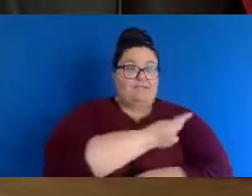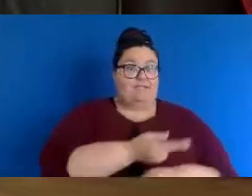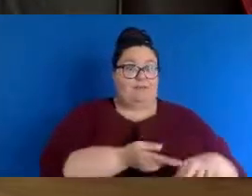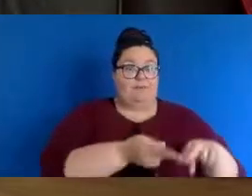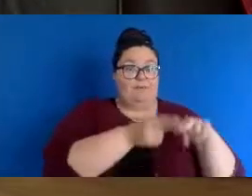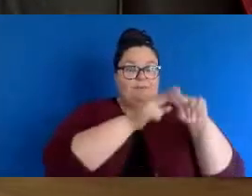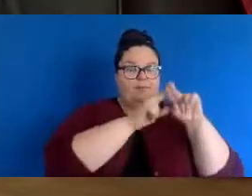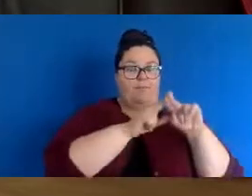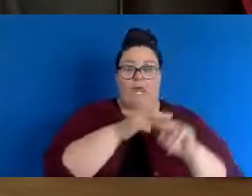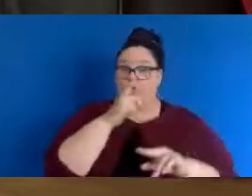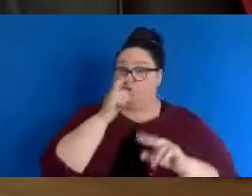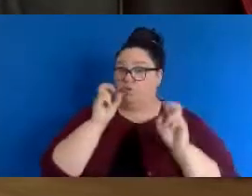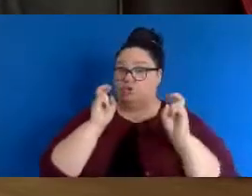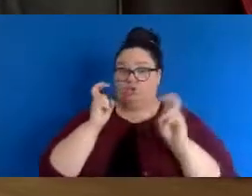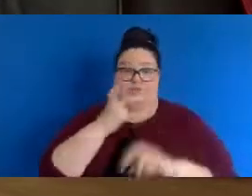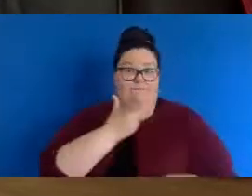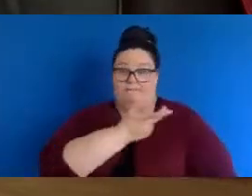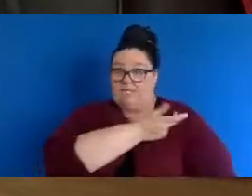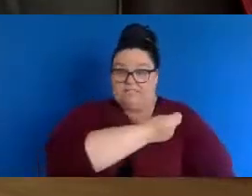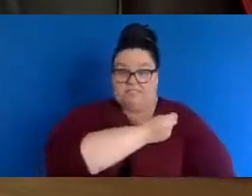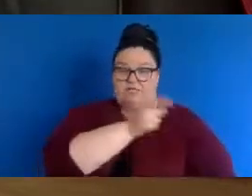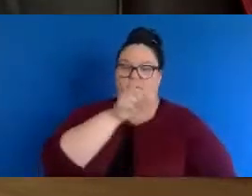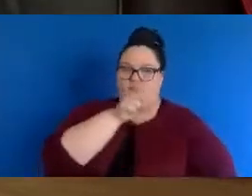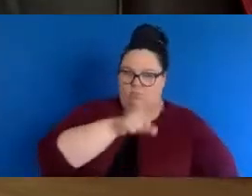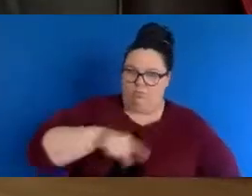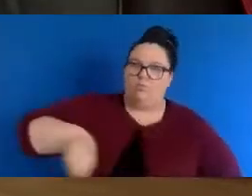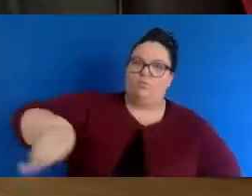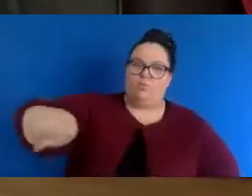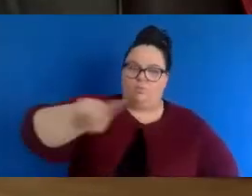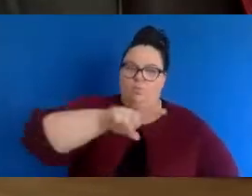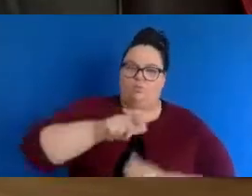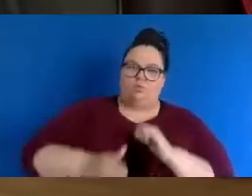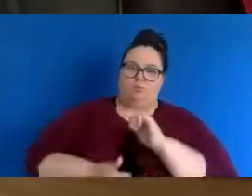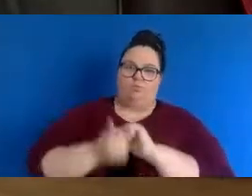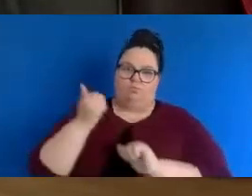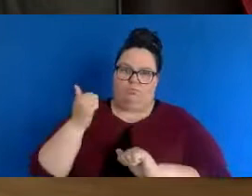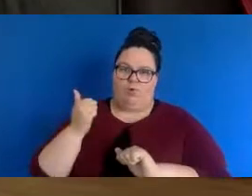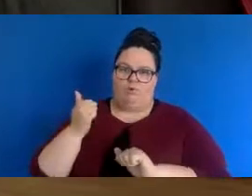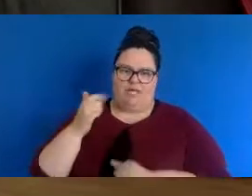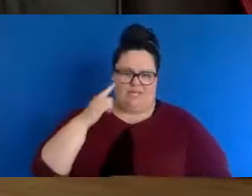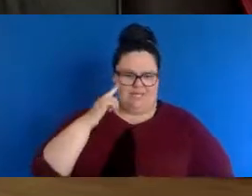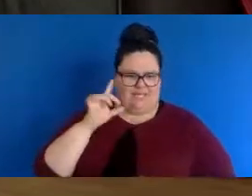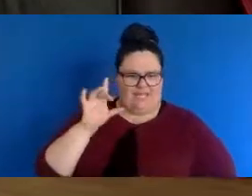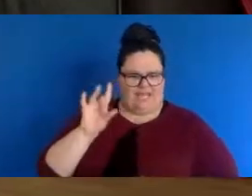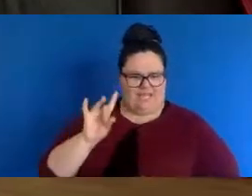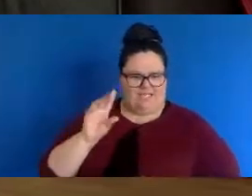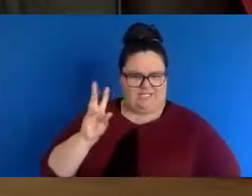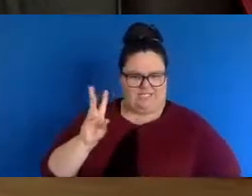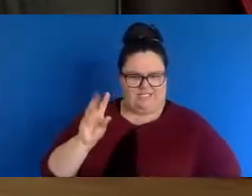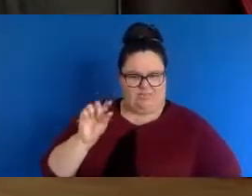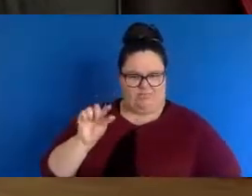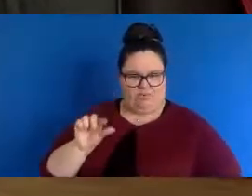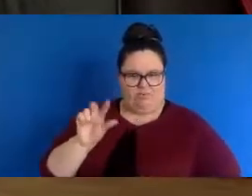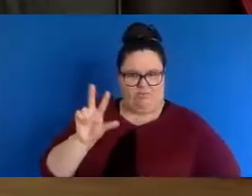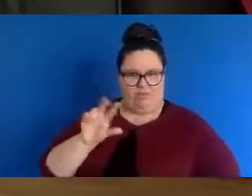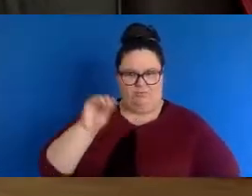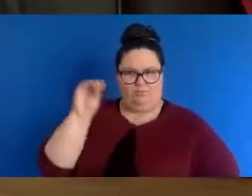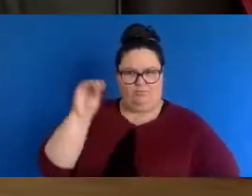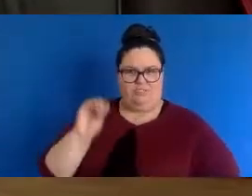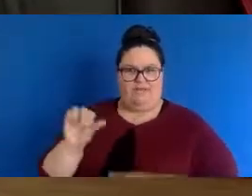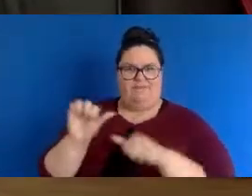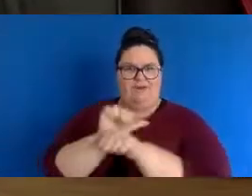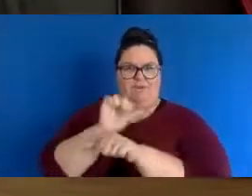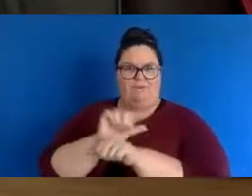not vaccinated, those are the people, by and large, I think I quoted 86.3% of Albertans